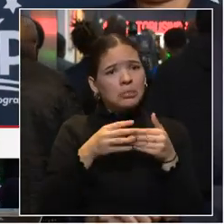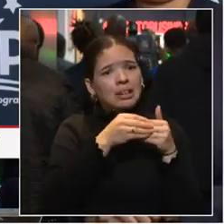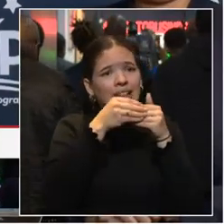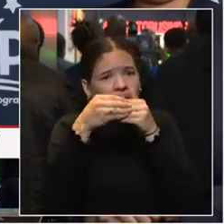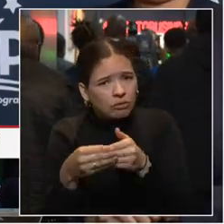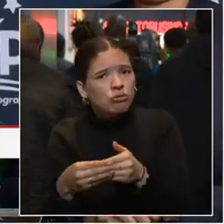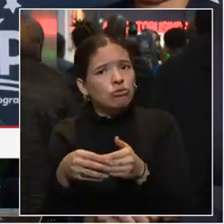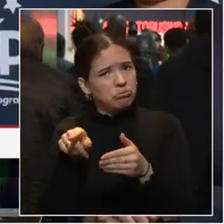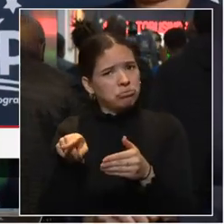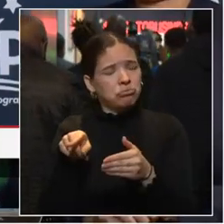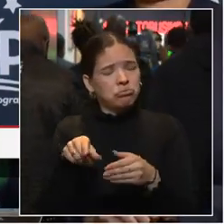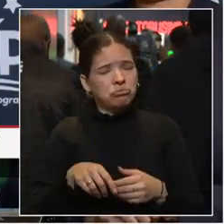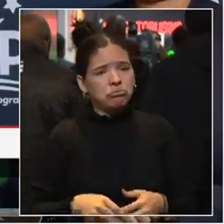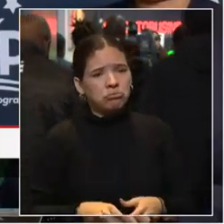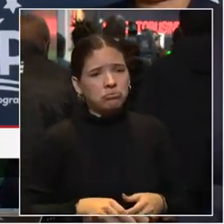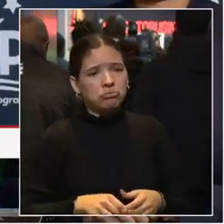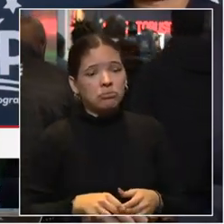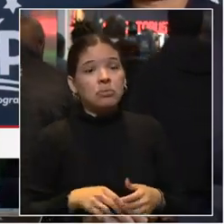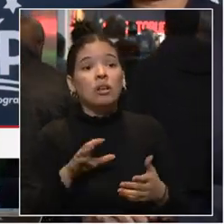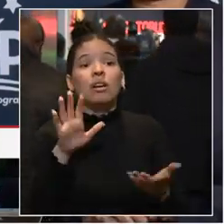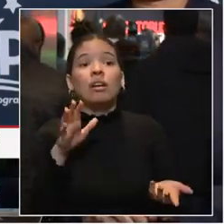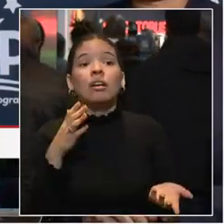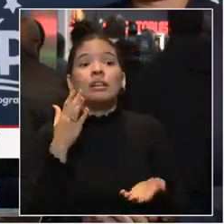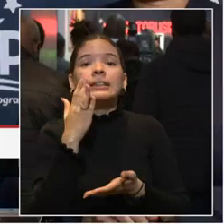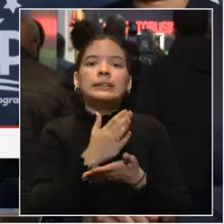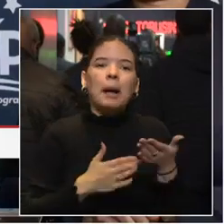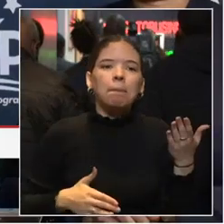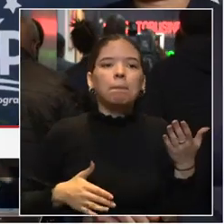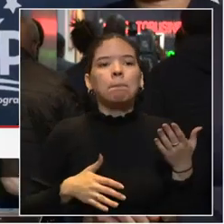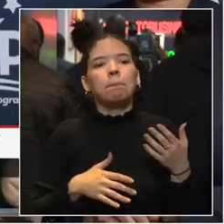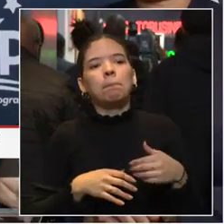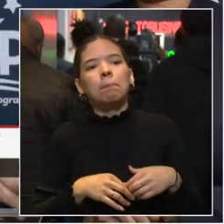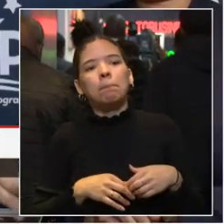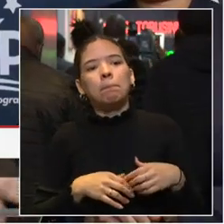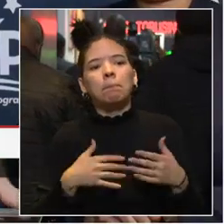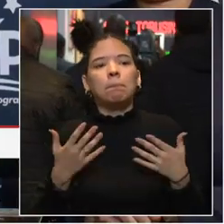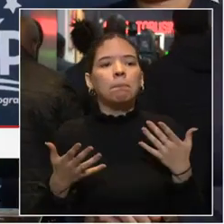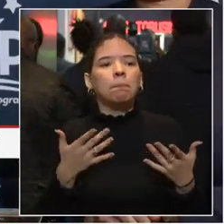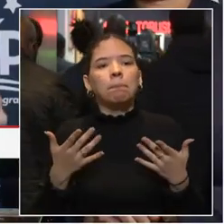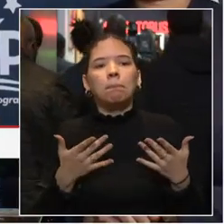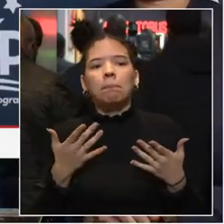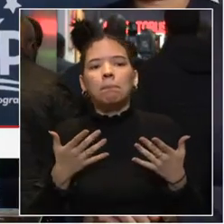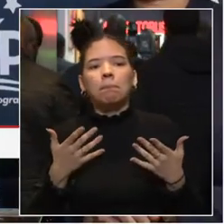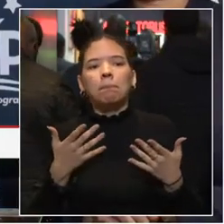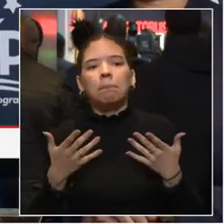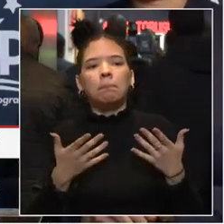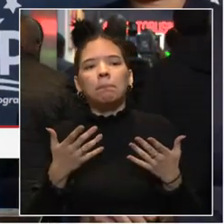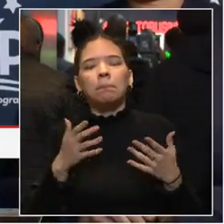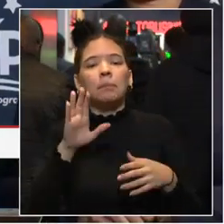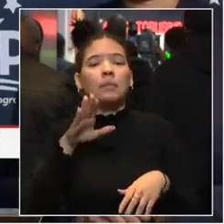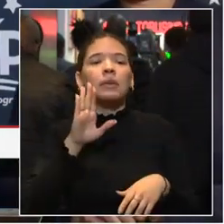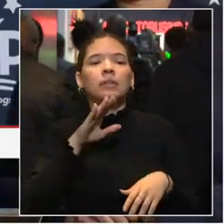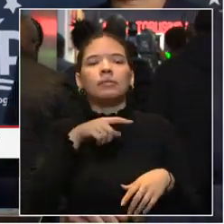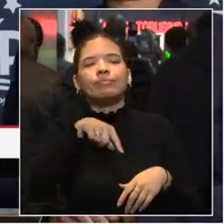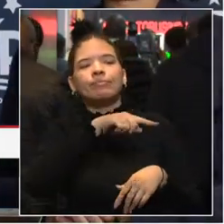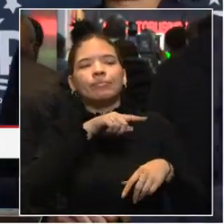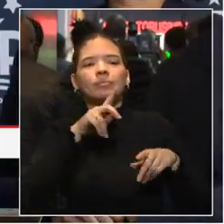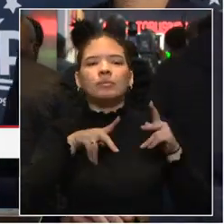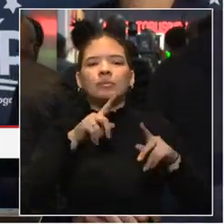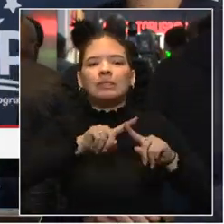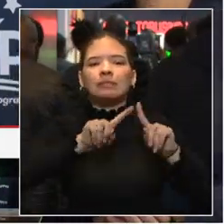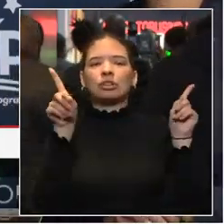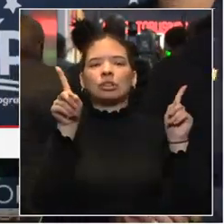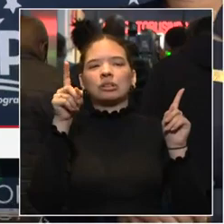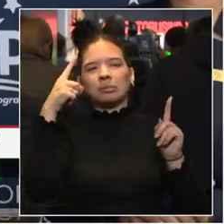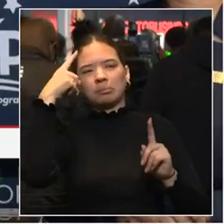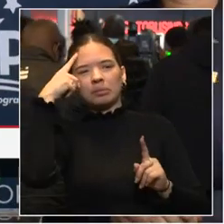at different stages developmentally. Like the mayor said, we don't turn anyone down if you have an IEP, special needs,